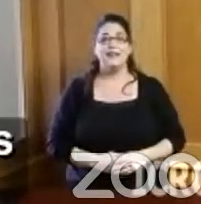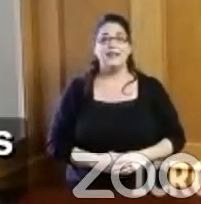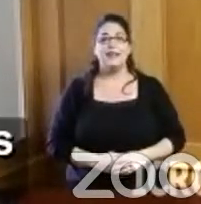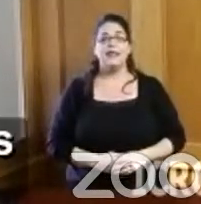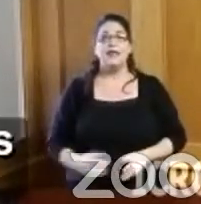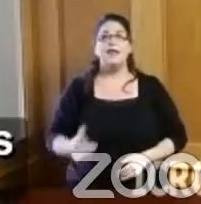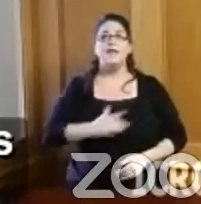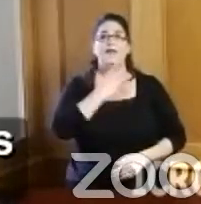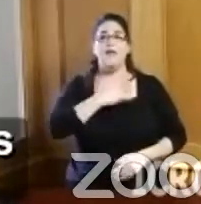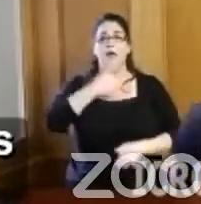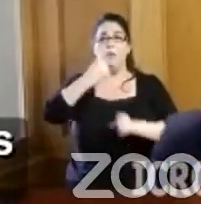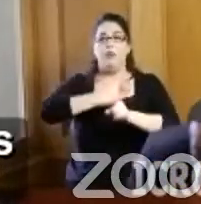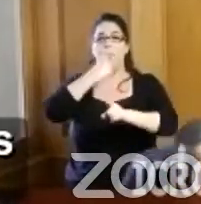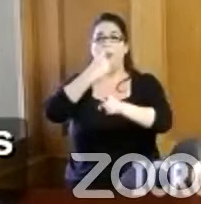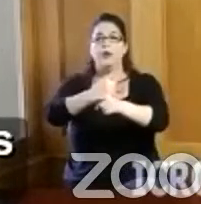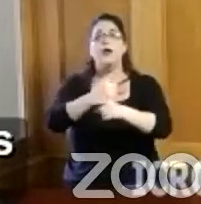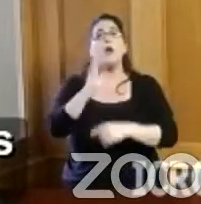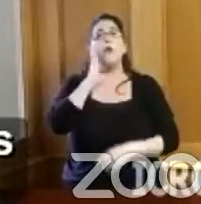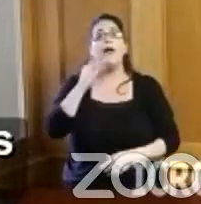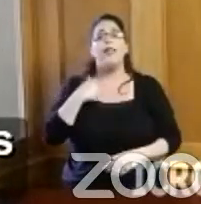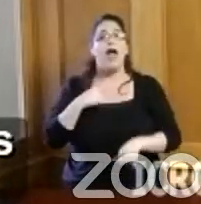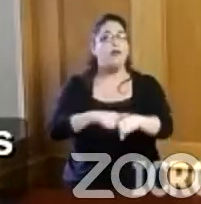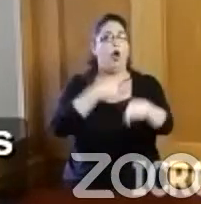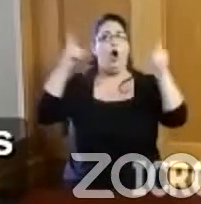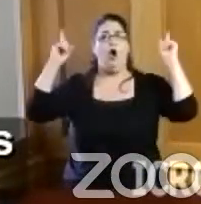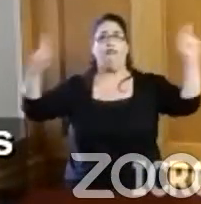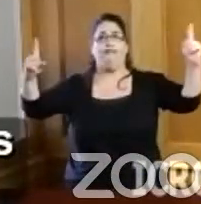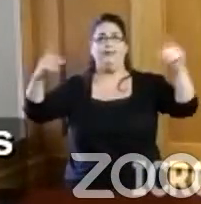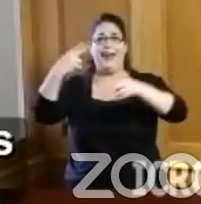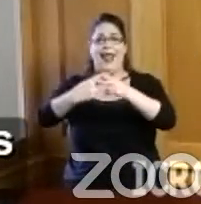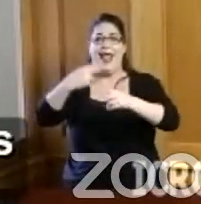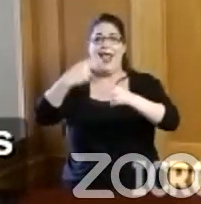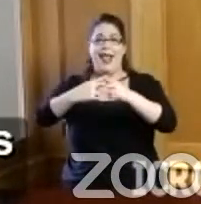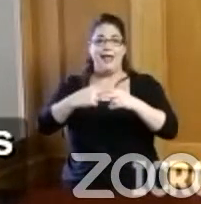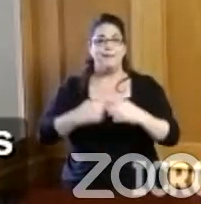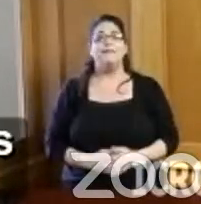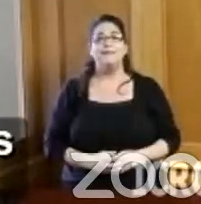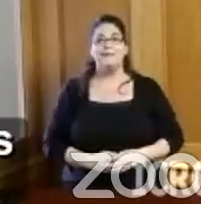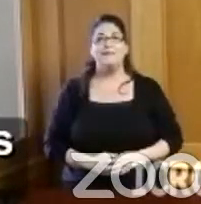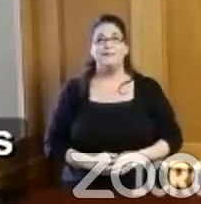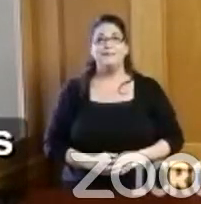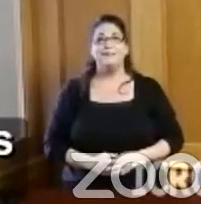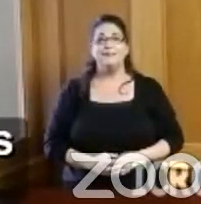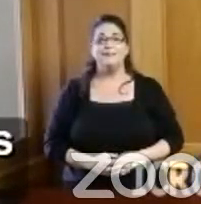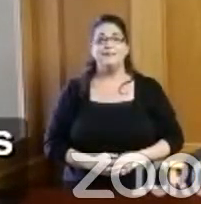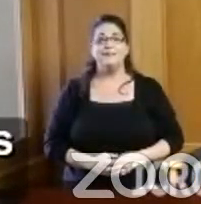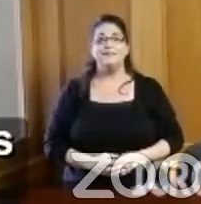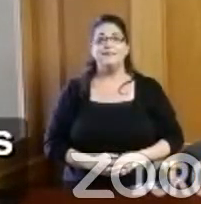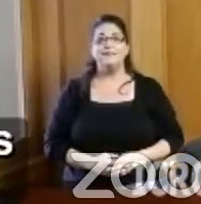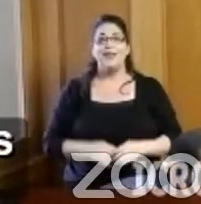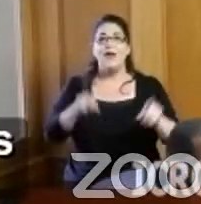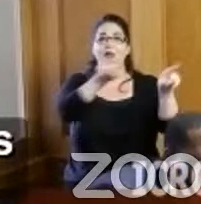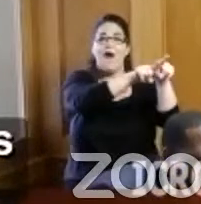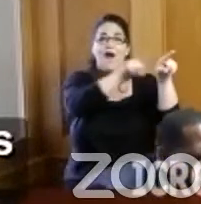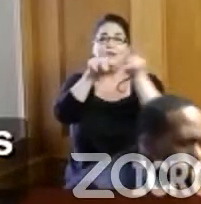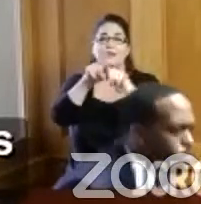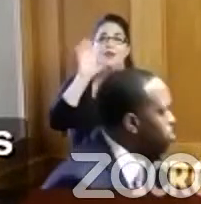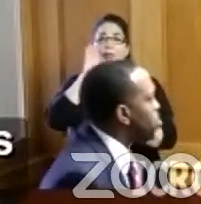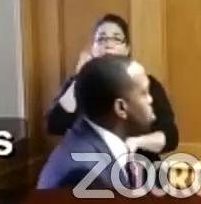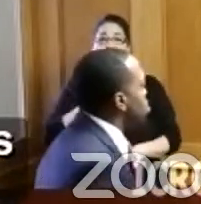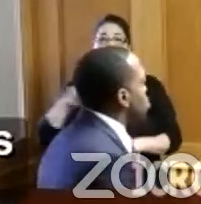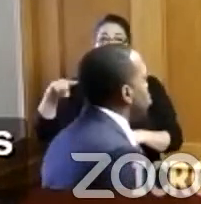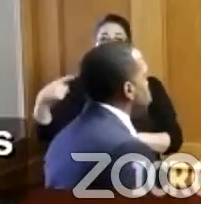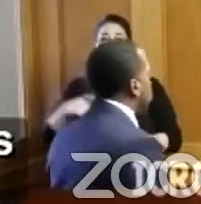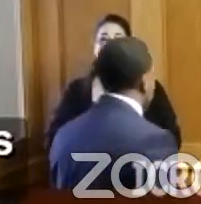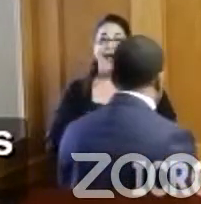I think it's only appropriate that we have a long name on there, so yeah. This is also the first time that